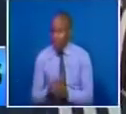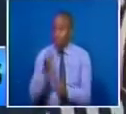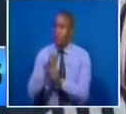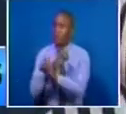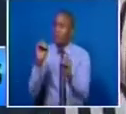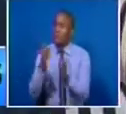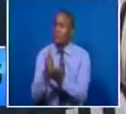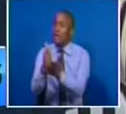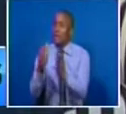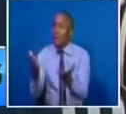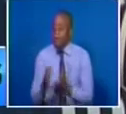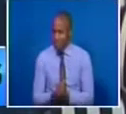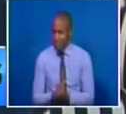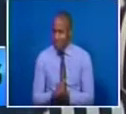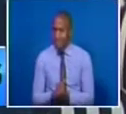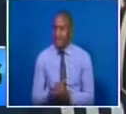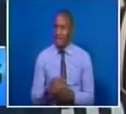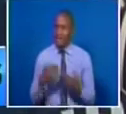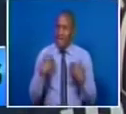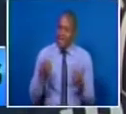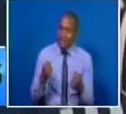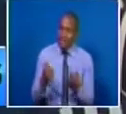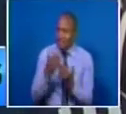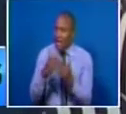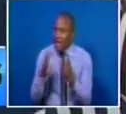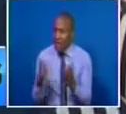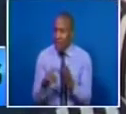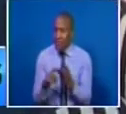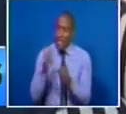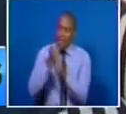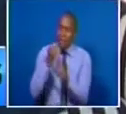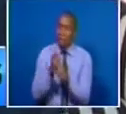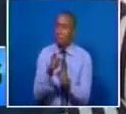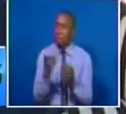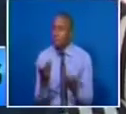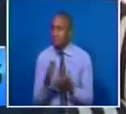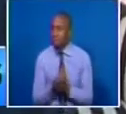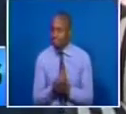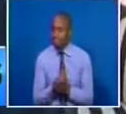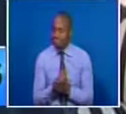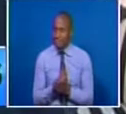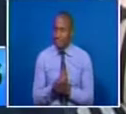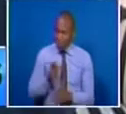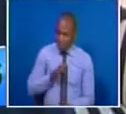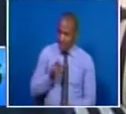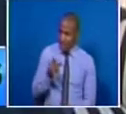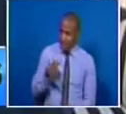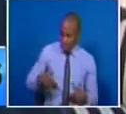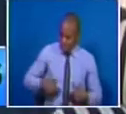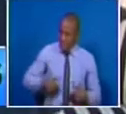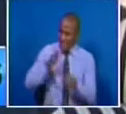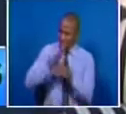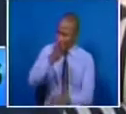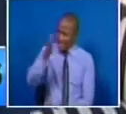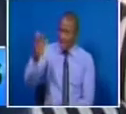opportunity, affordable health care, and employment specifically. I want to know what they have in store for young women being majority voters